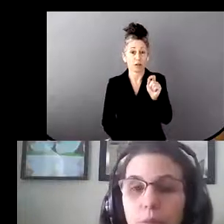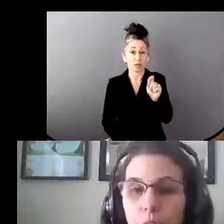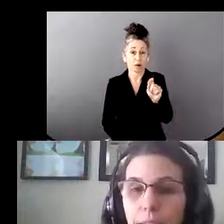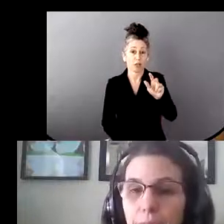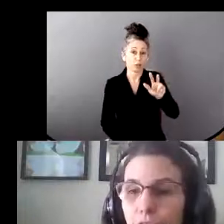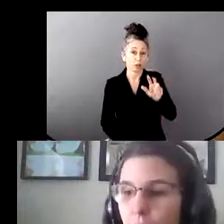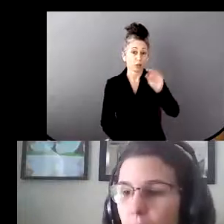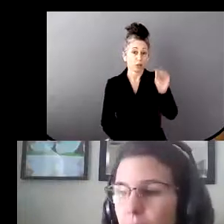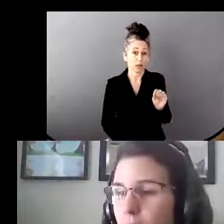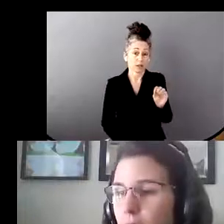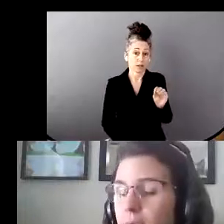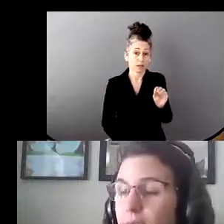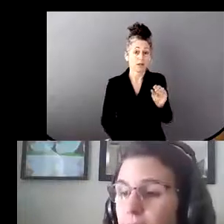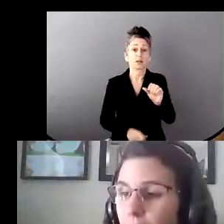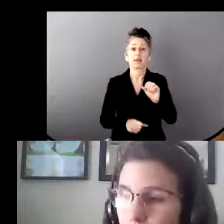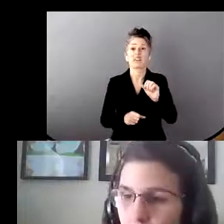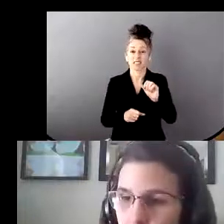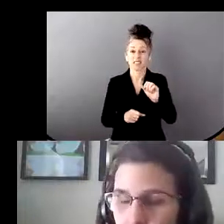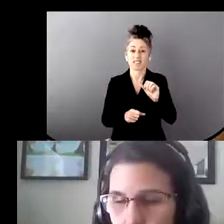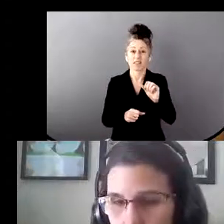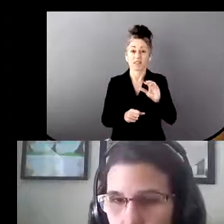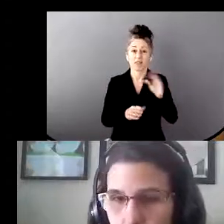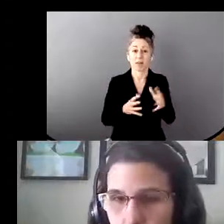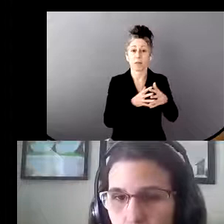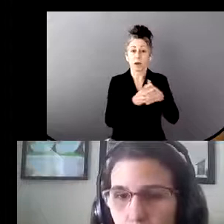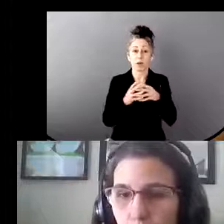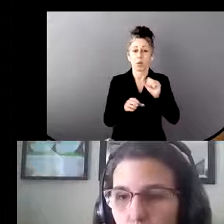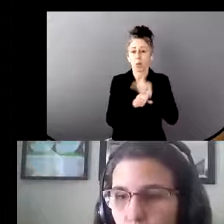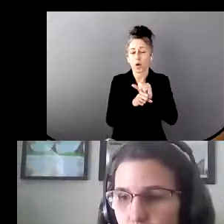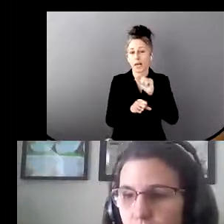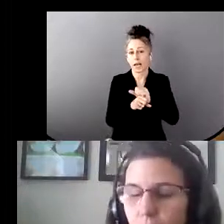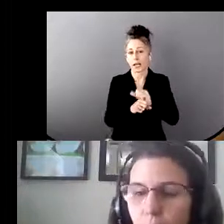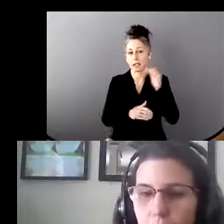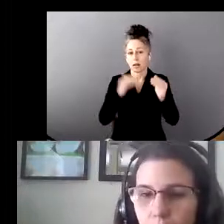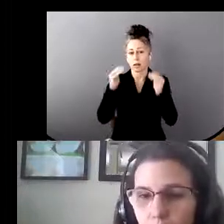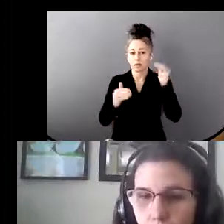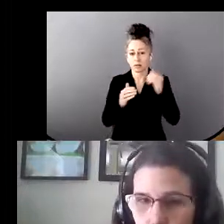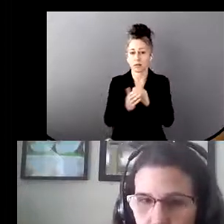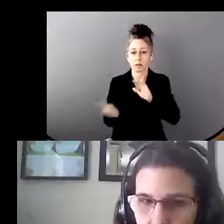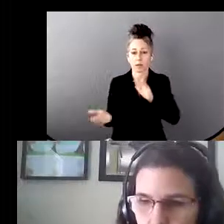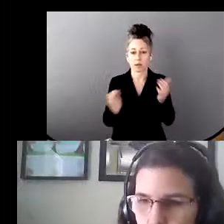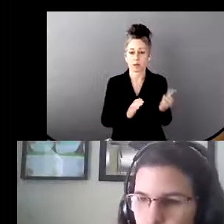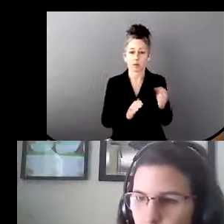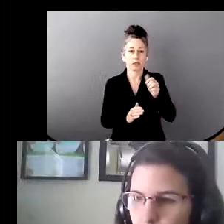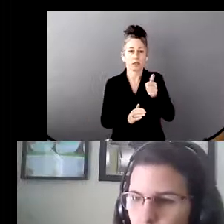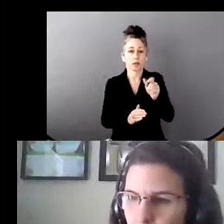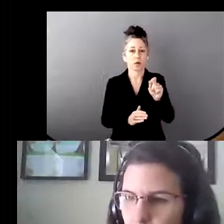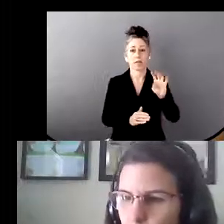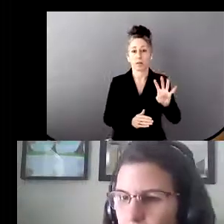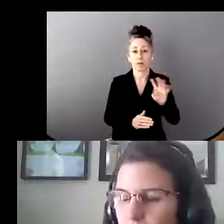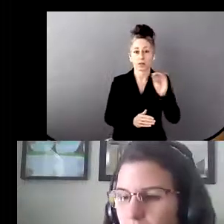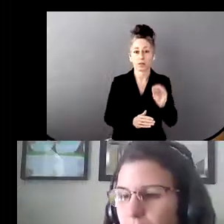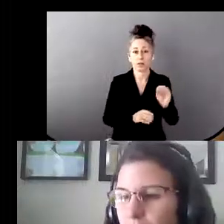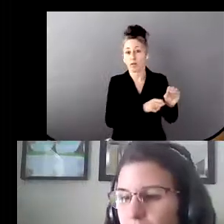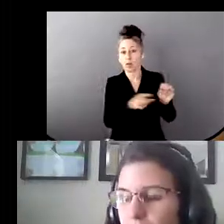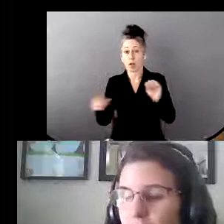American working age adults, a slightly higher prevalence than the 10.4% among all races in the